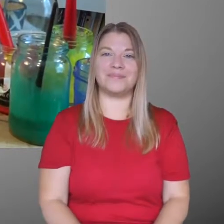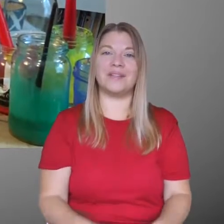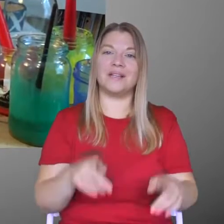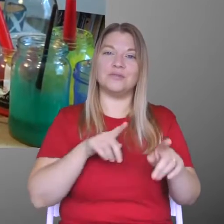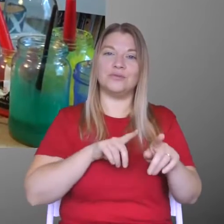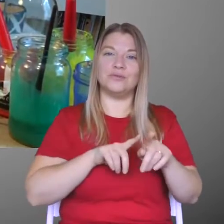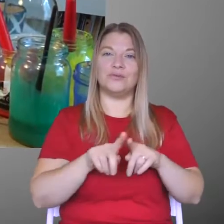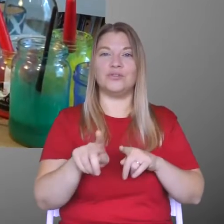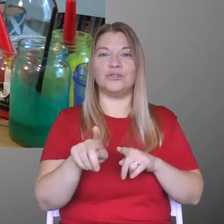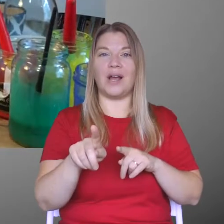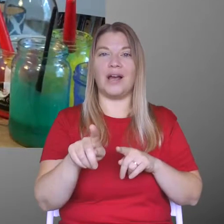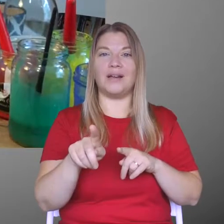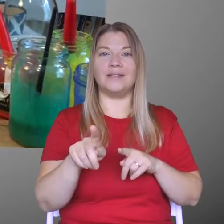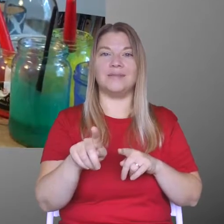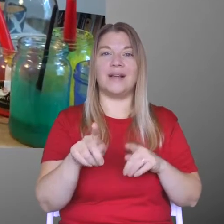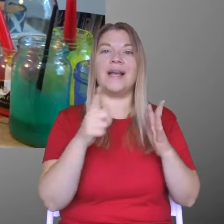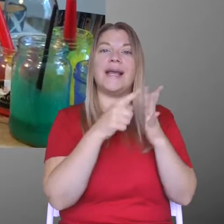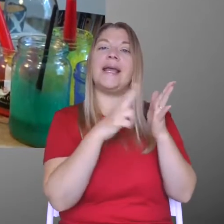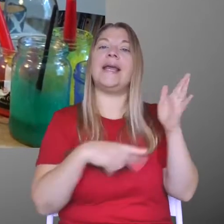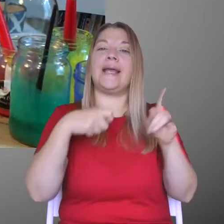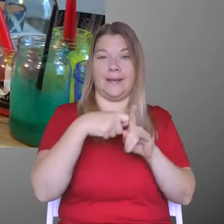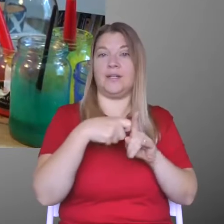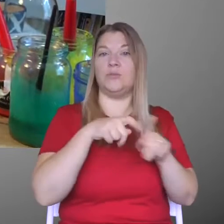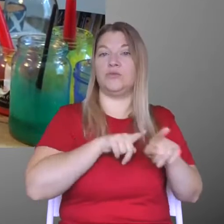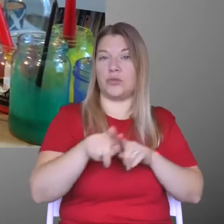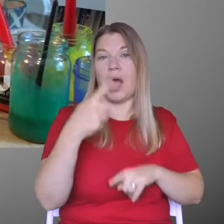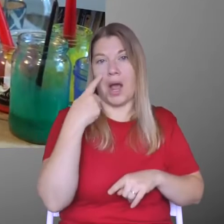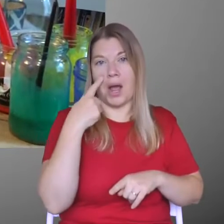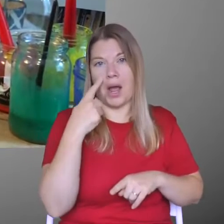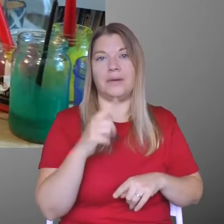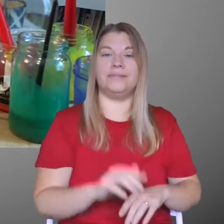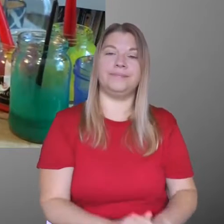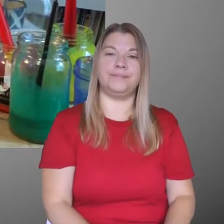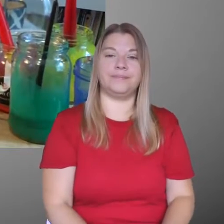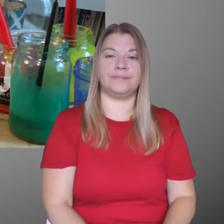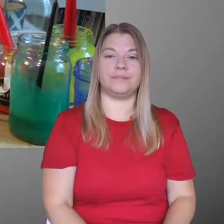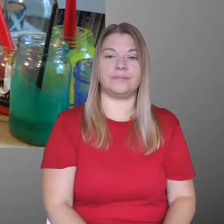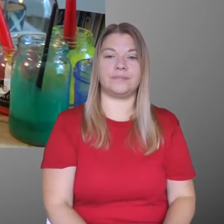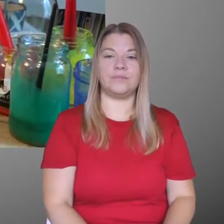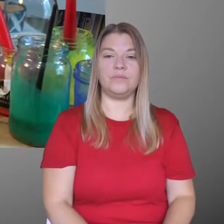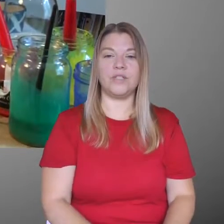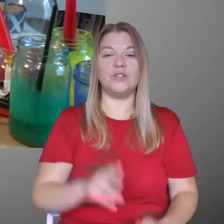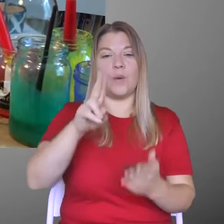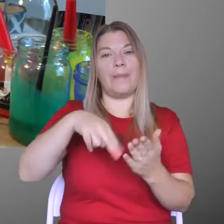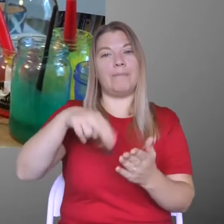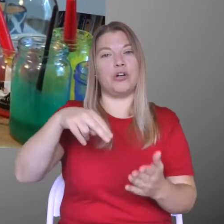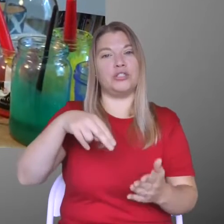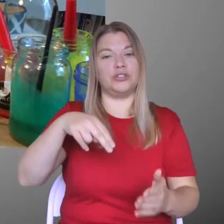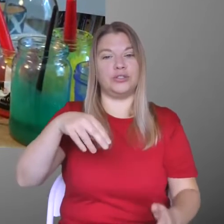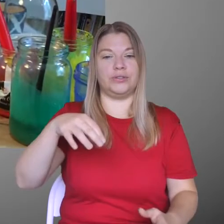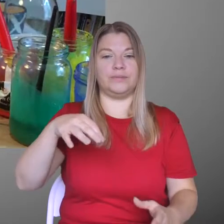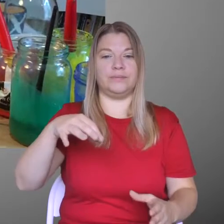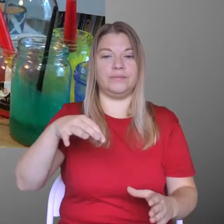out the inks first of all. So take a little paintbrush, and on your